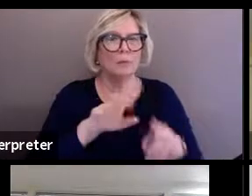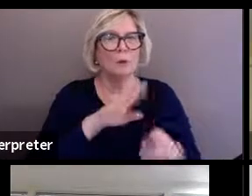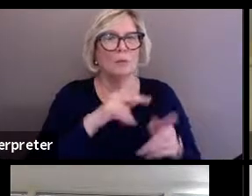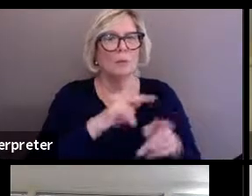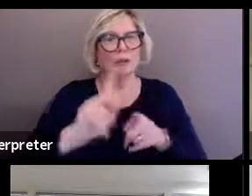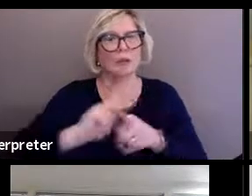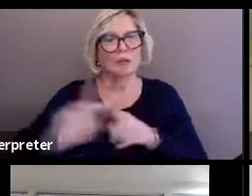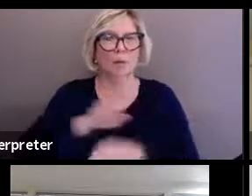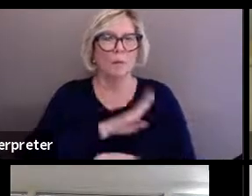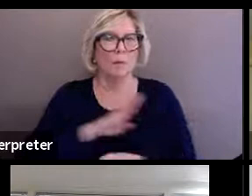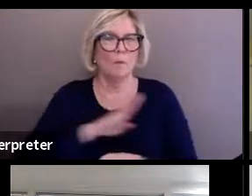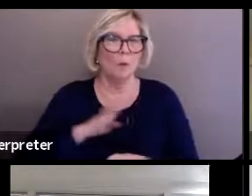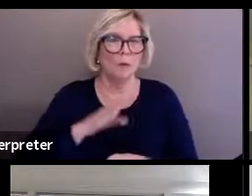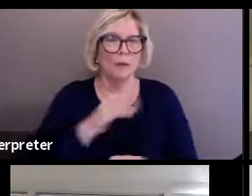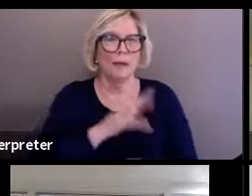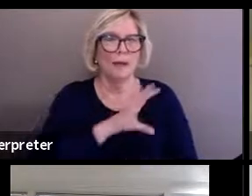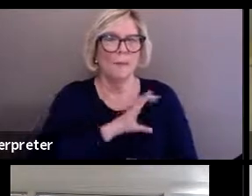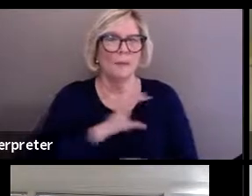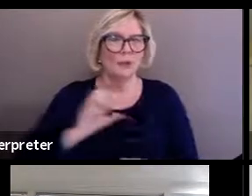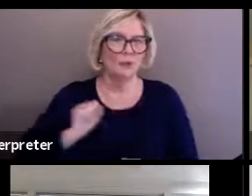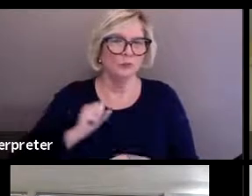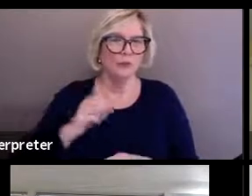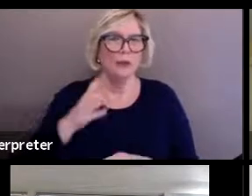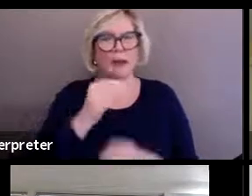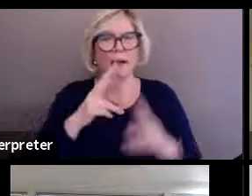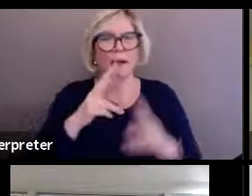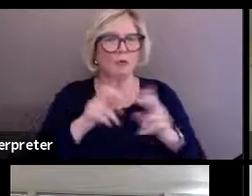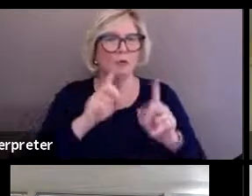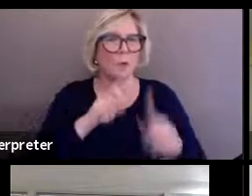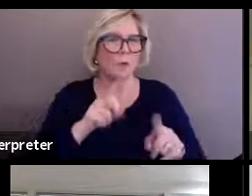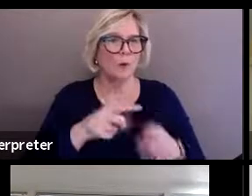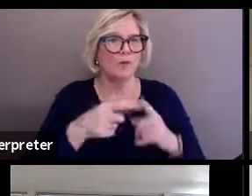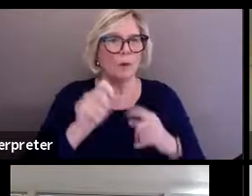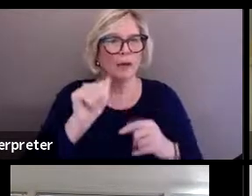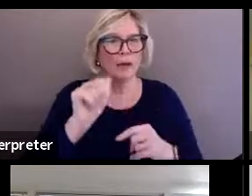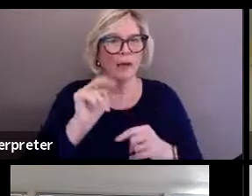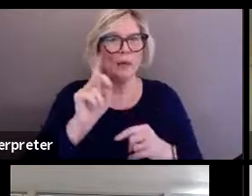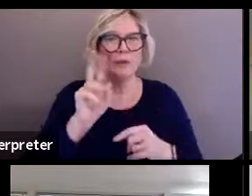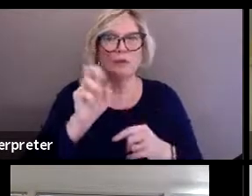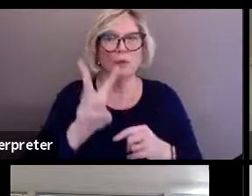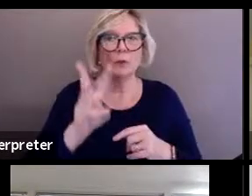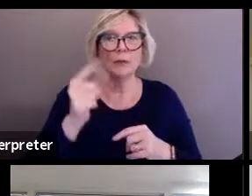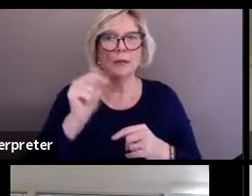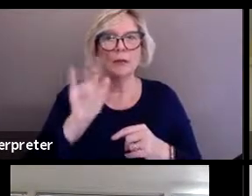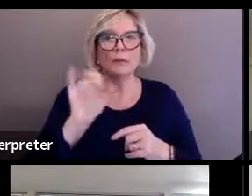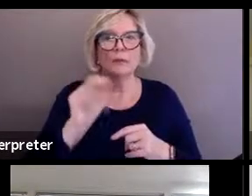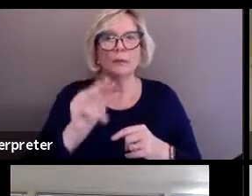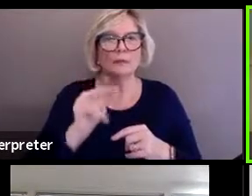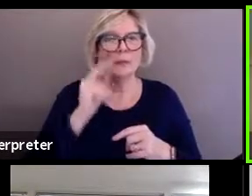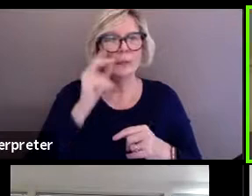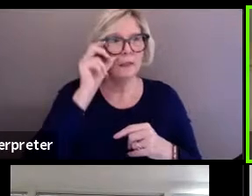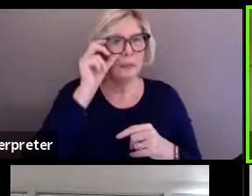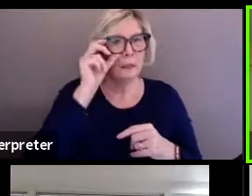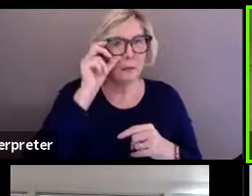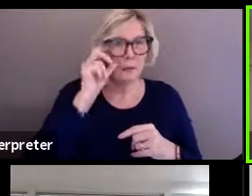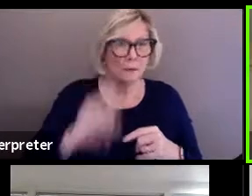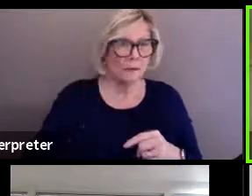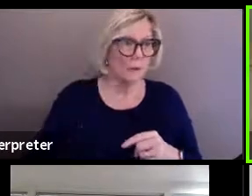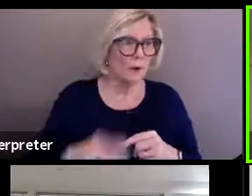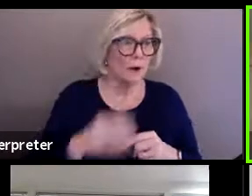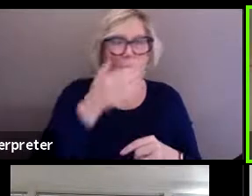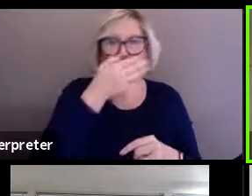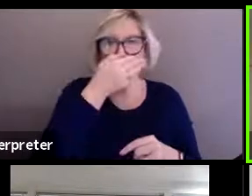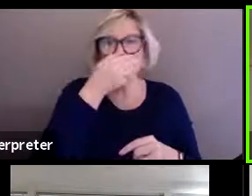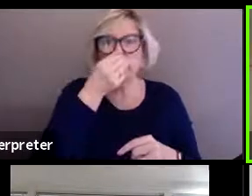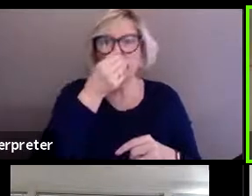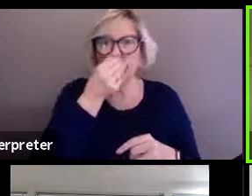boards and commissions, and the analyst report from Andrew Garrison. Andrew, take it away. Thank you, Mr. Chair.